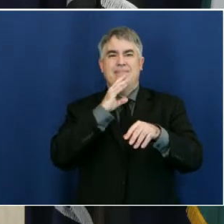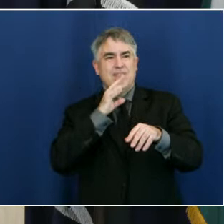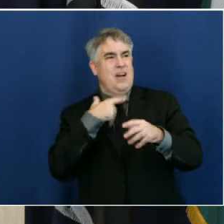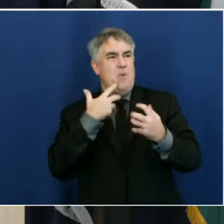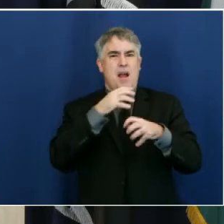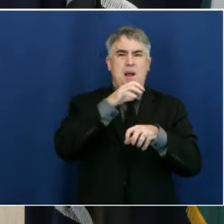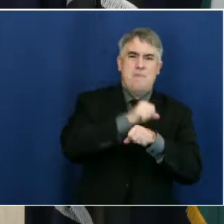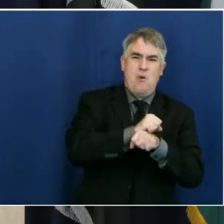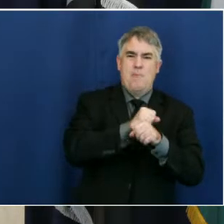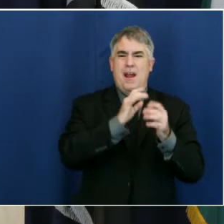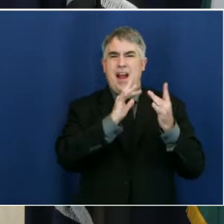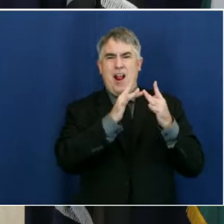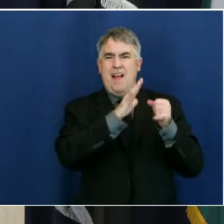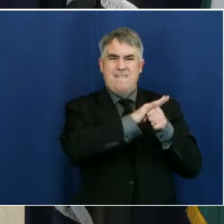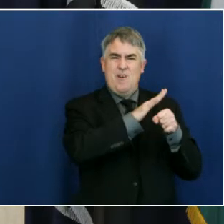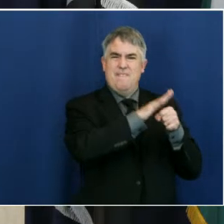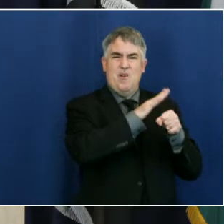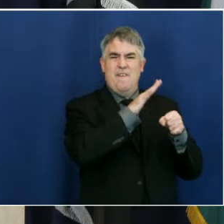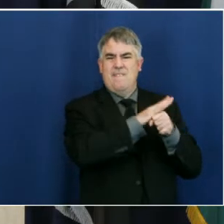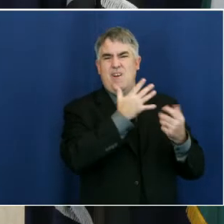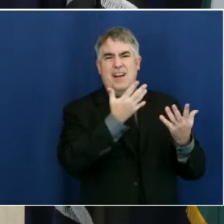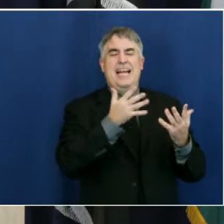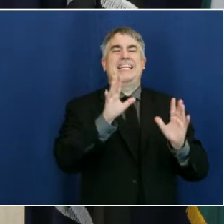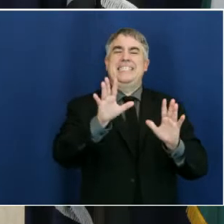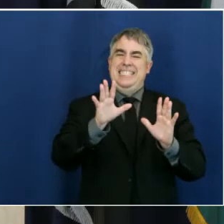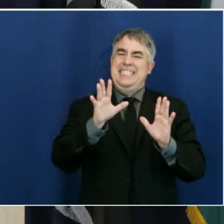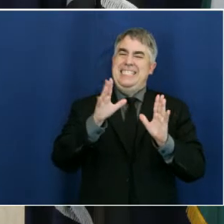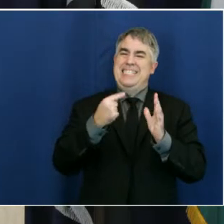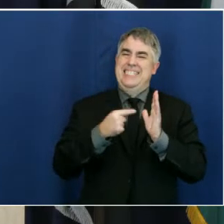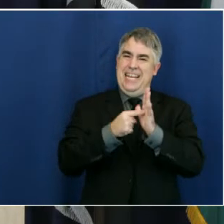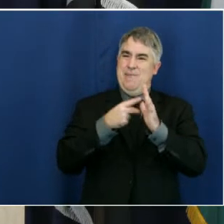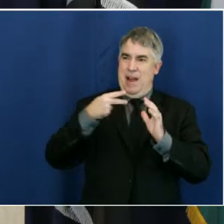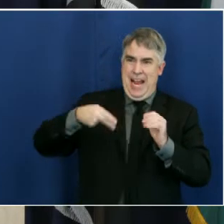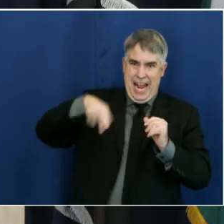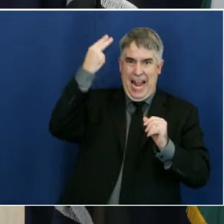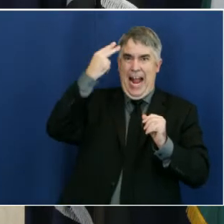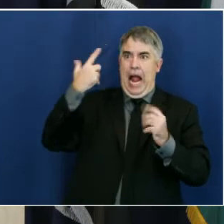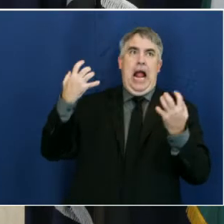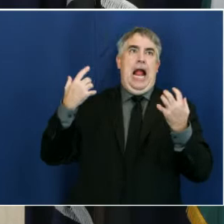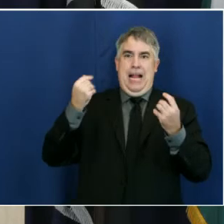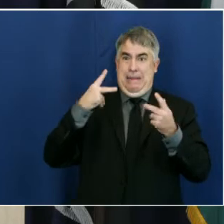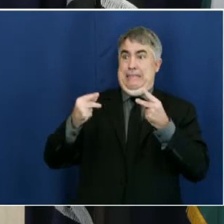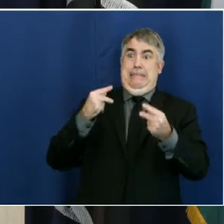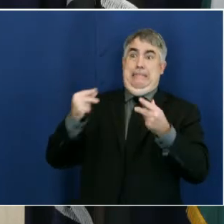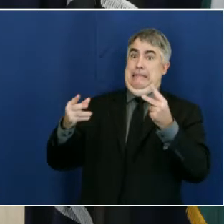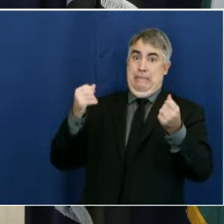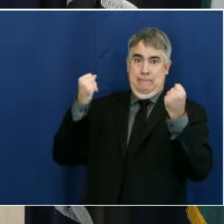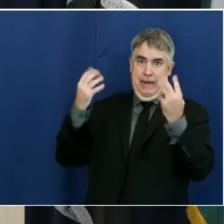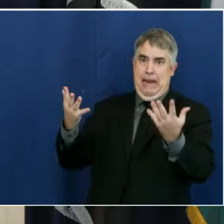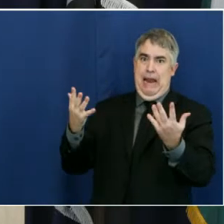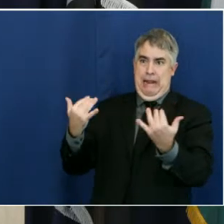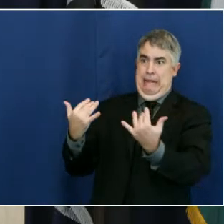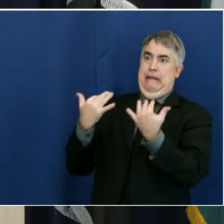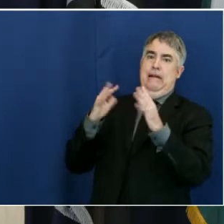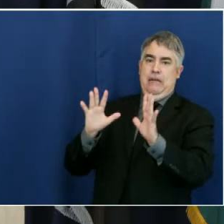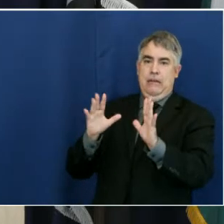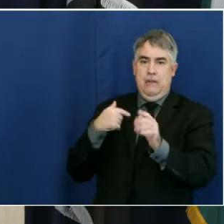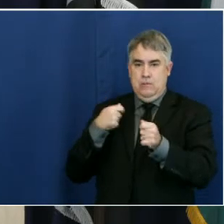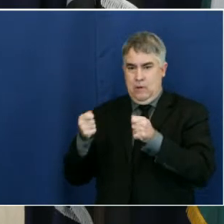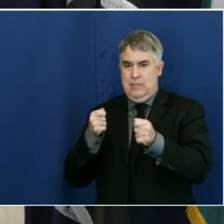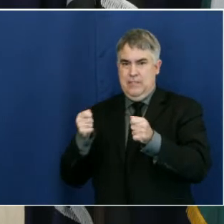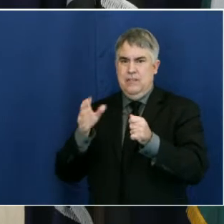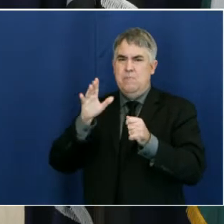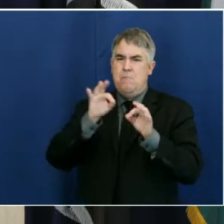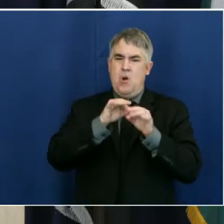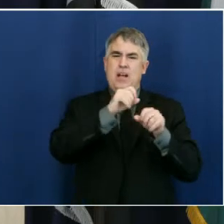this in large part is a testament to the demand for the vaccine, and we will continue to work every day to make the system more seamless